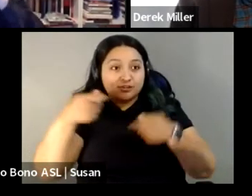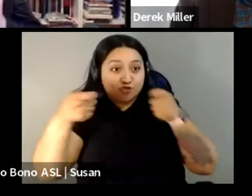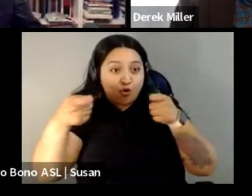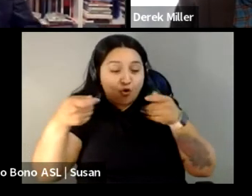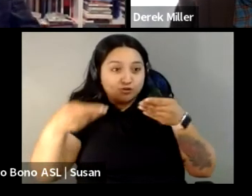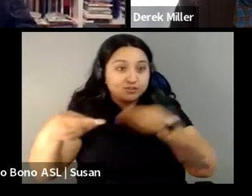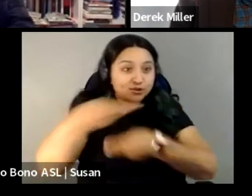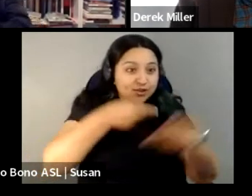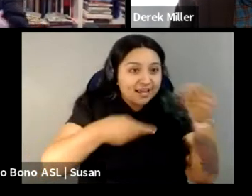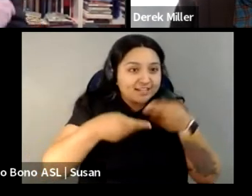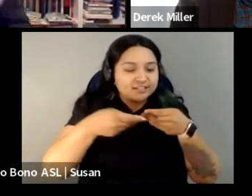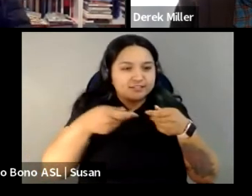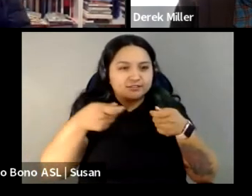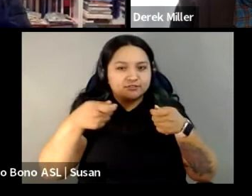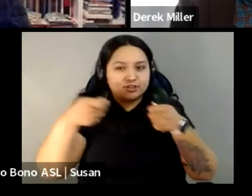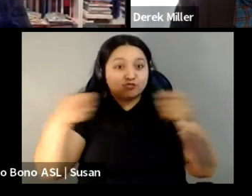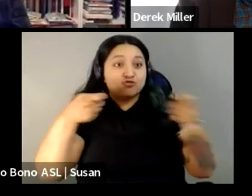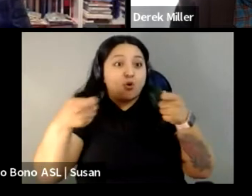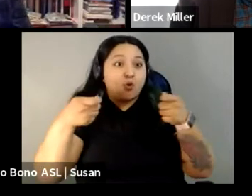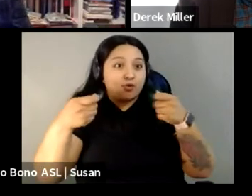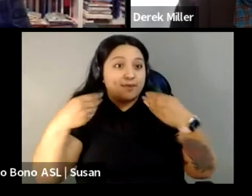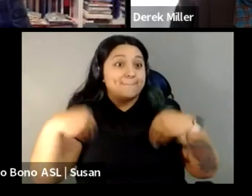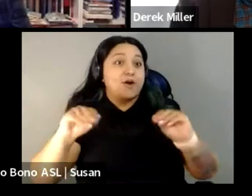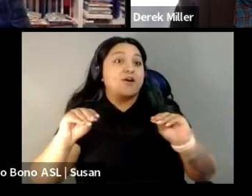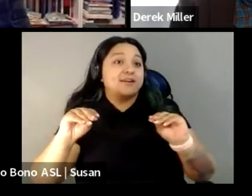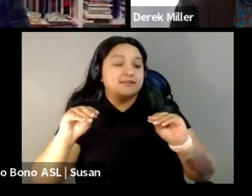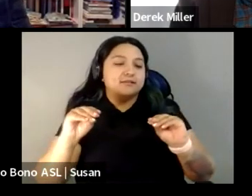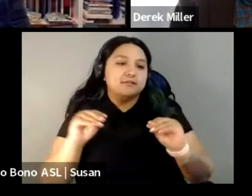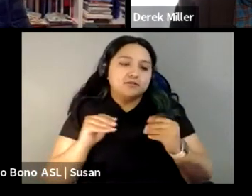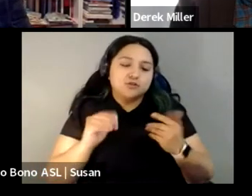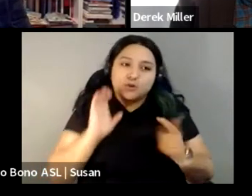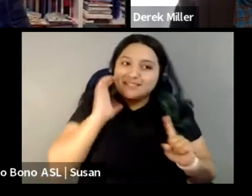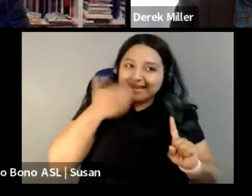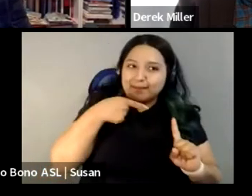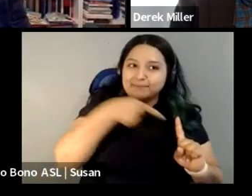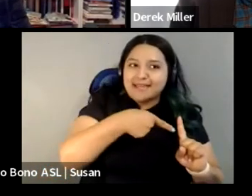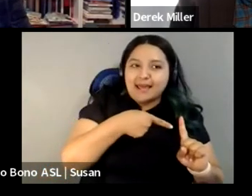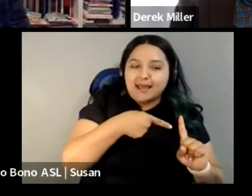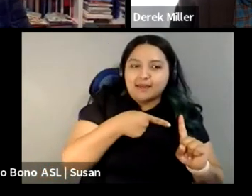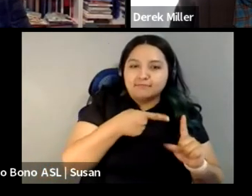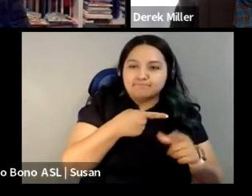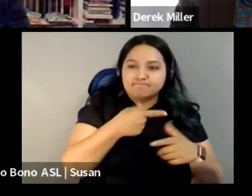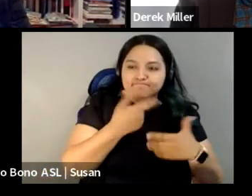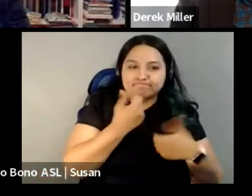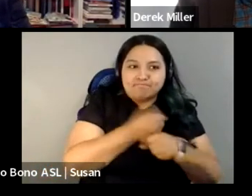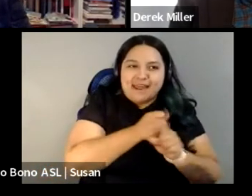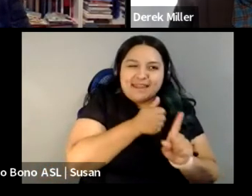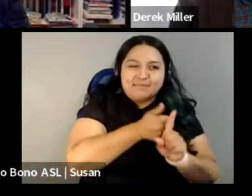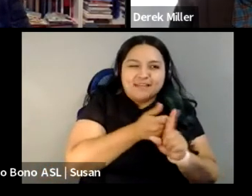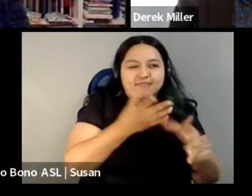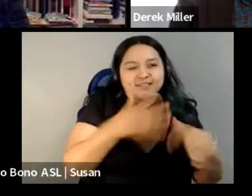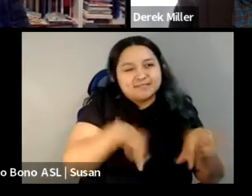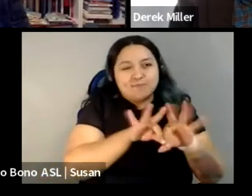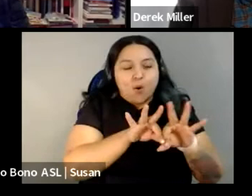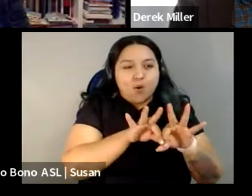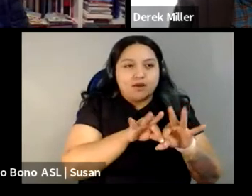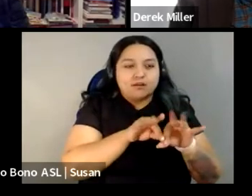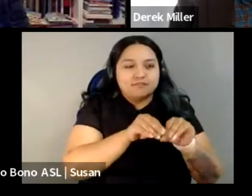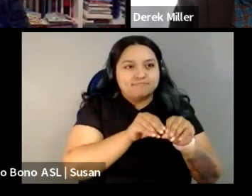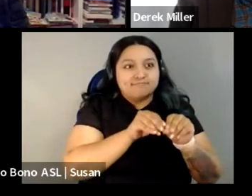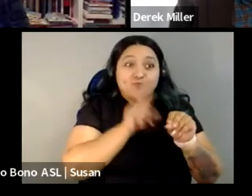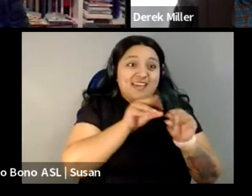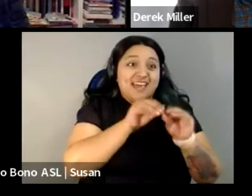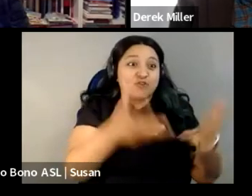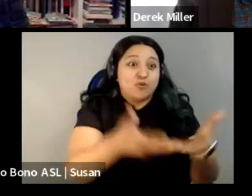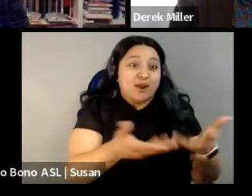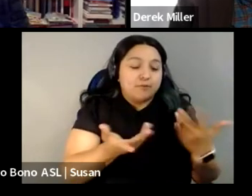like Samuel French and Sons made themselves indispensable and were everywhere. Continuing with Samuel French, I found